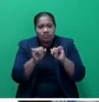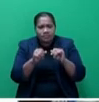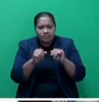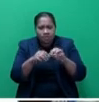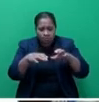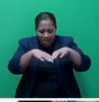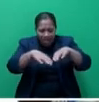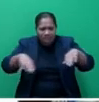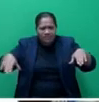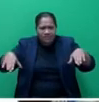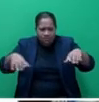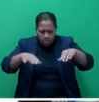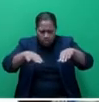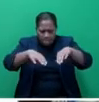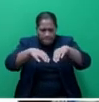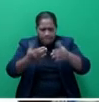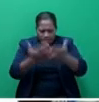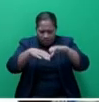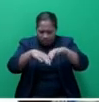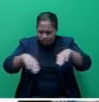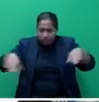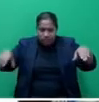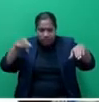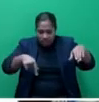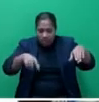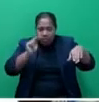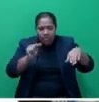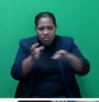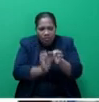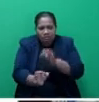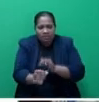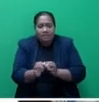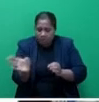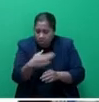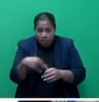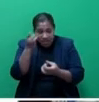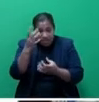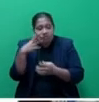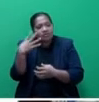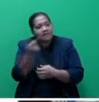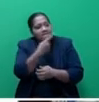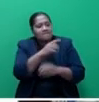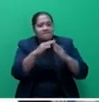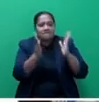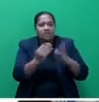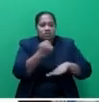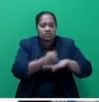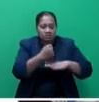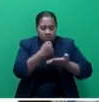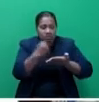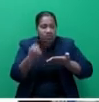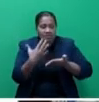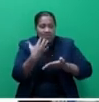as well, which needs to be replaced. But all this information is with Housing Authority, and they have